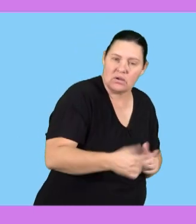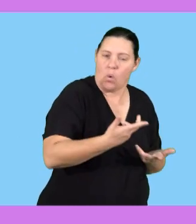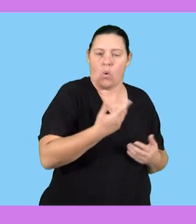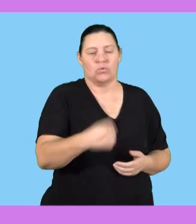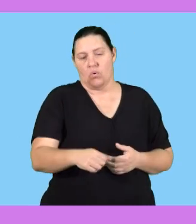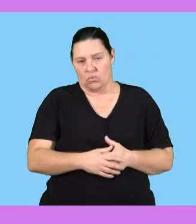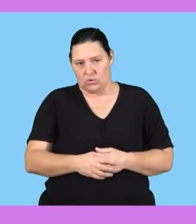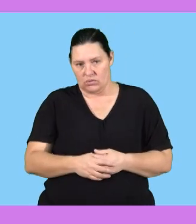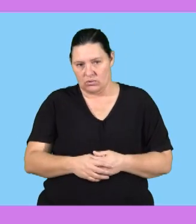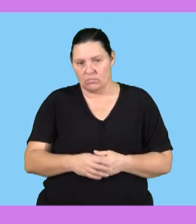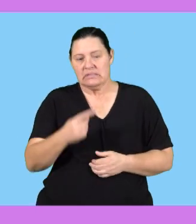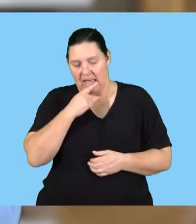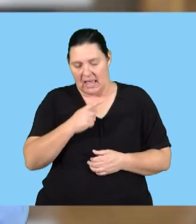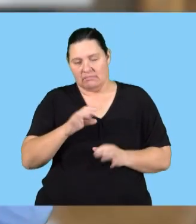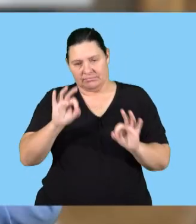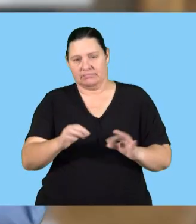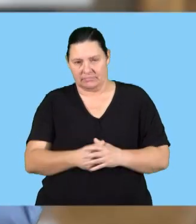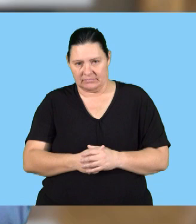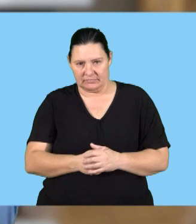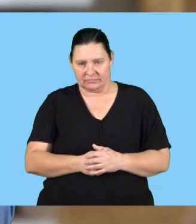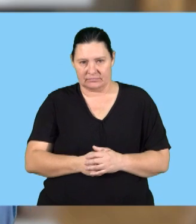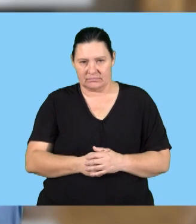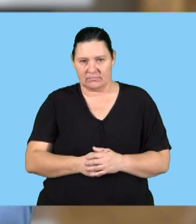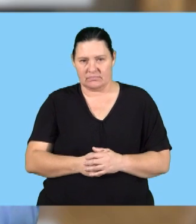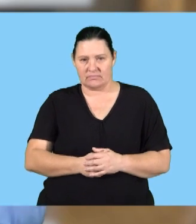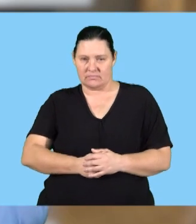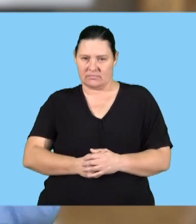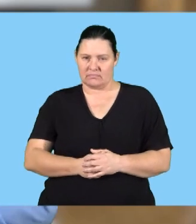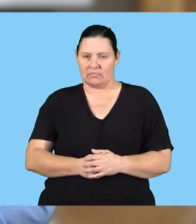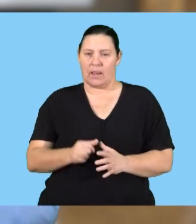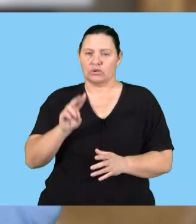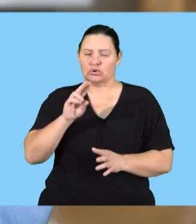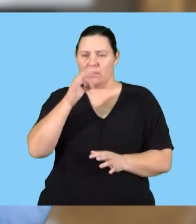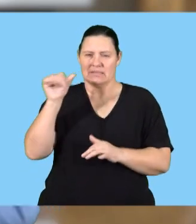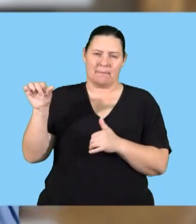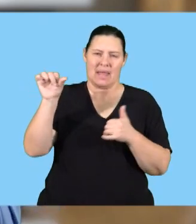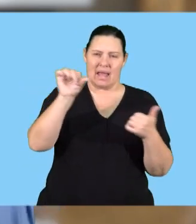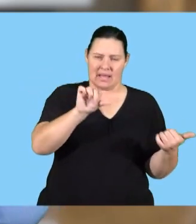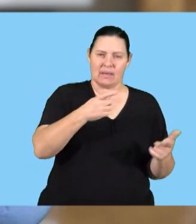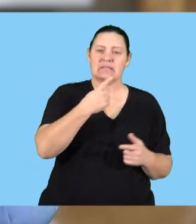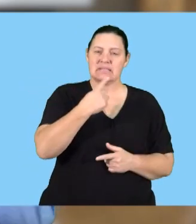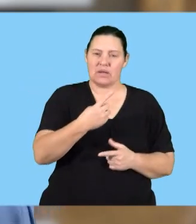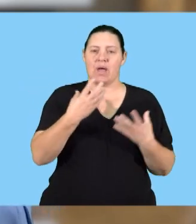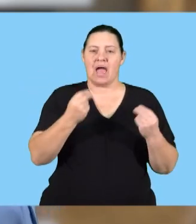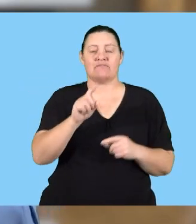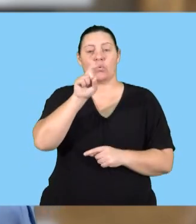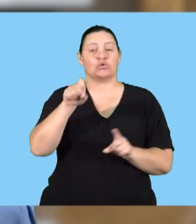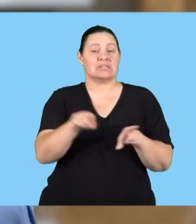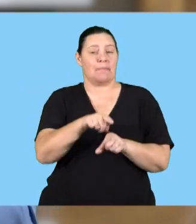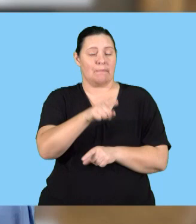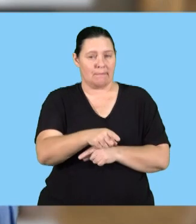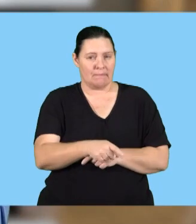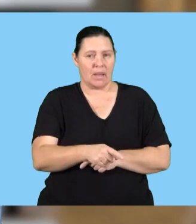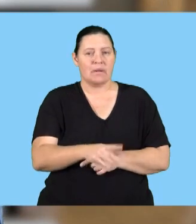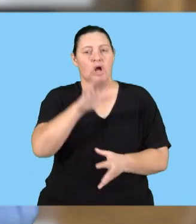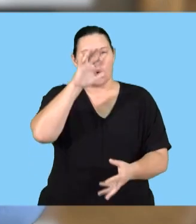must say, in this case, it is correct. Let me quickly take you 2 minutes back. Remember I said, when we have a question like this,